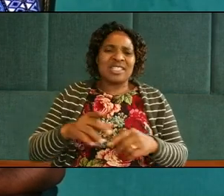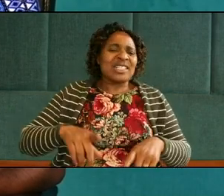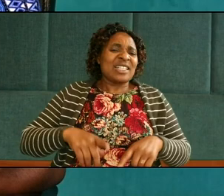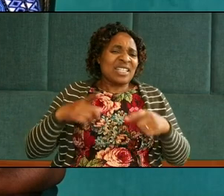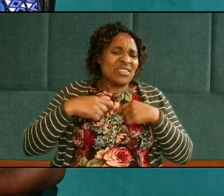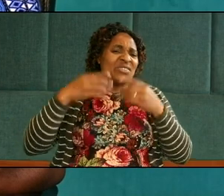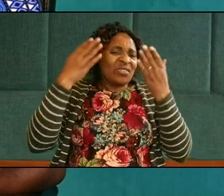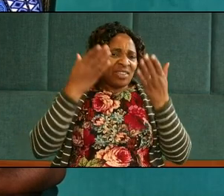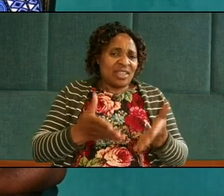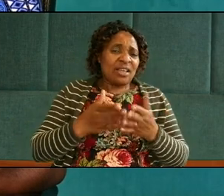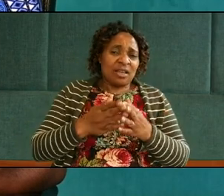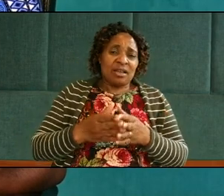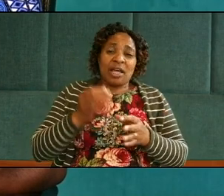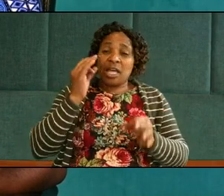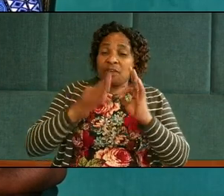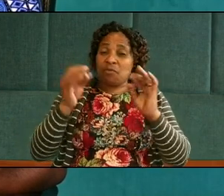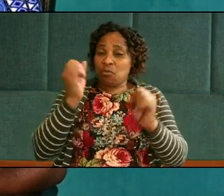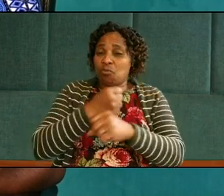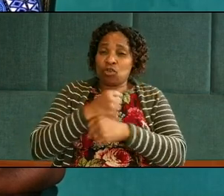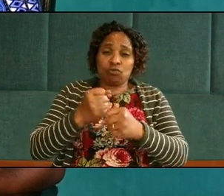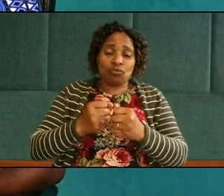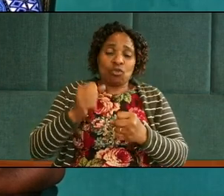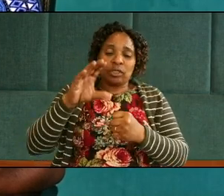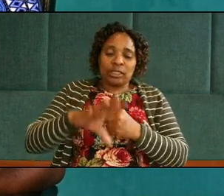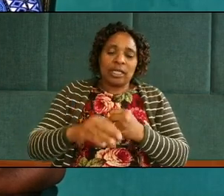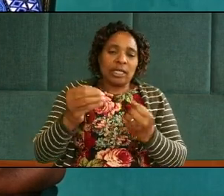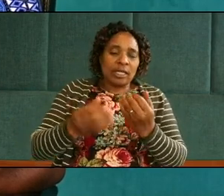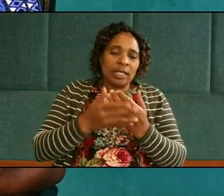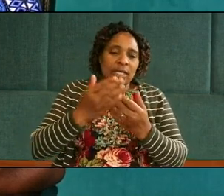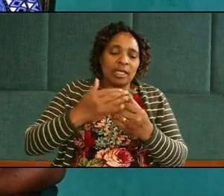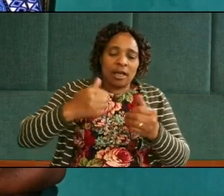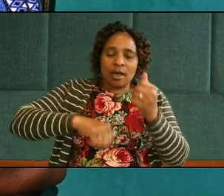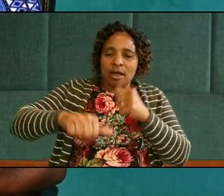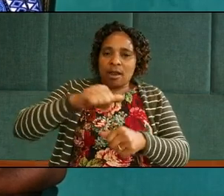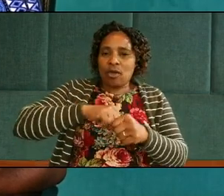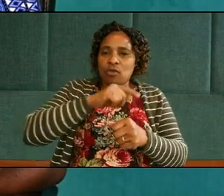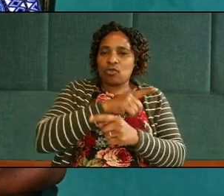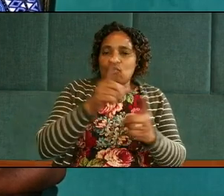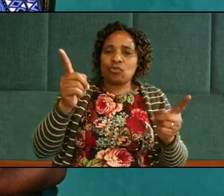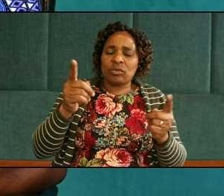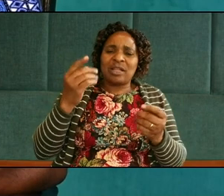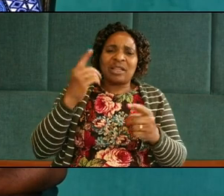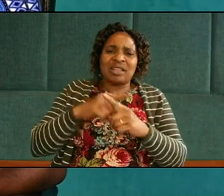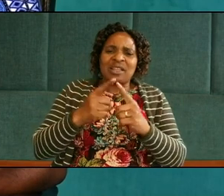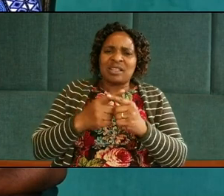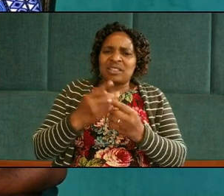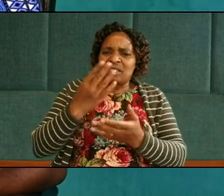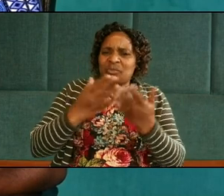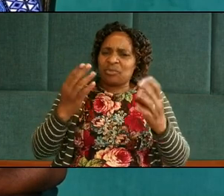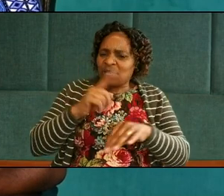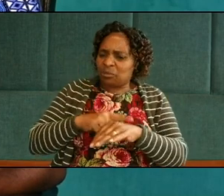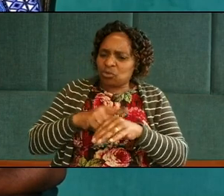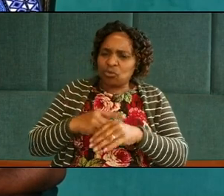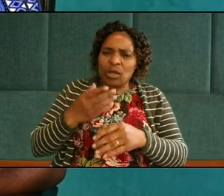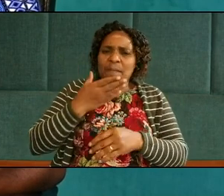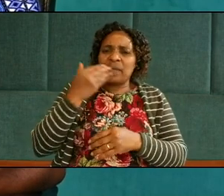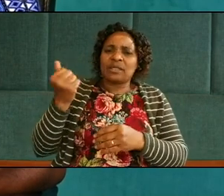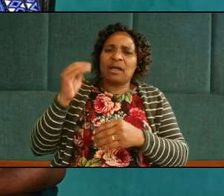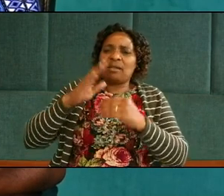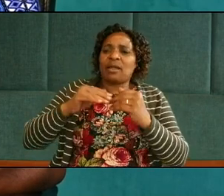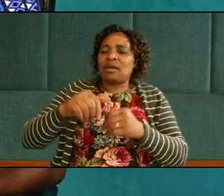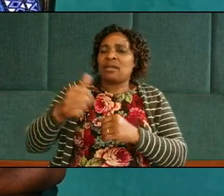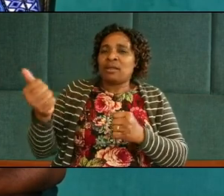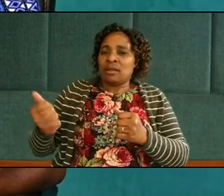And if you do not take care of people around you, especially when you're a little bit better off than other people who are around you,